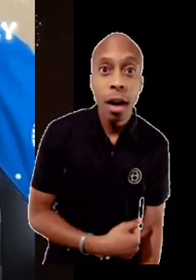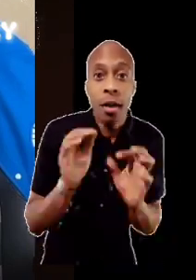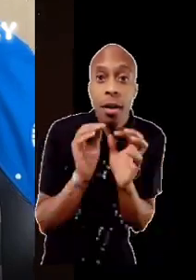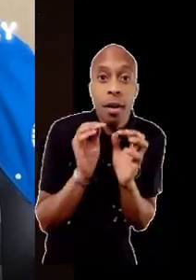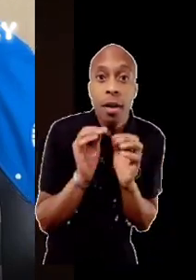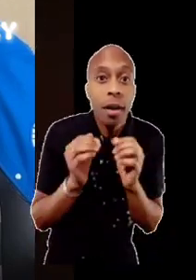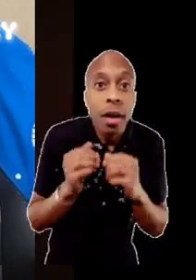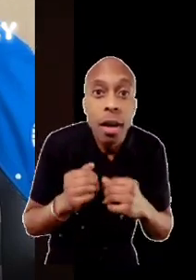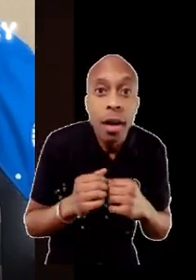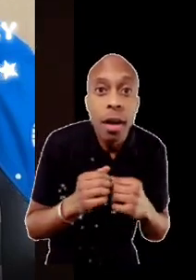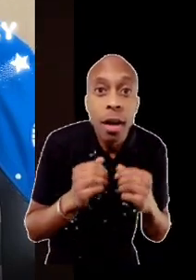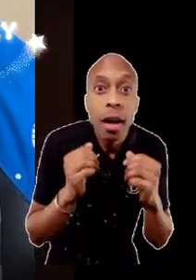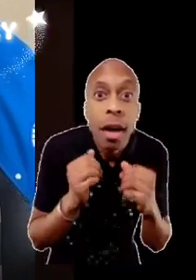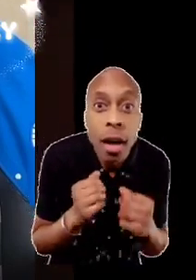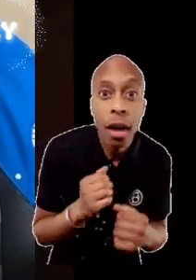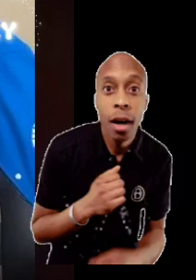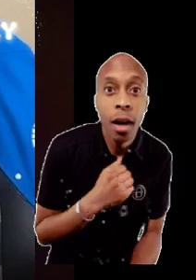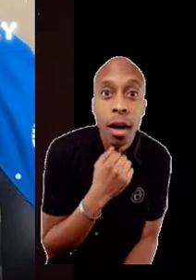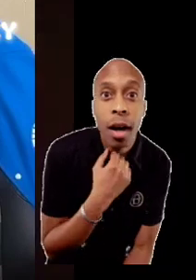as hell.